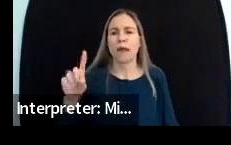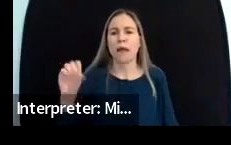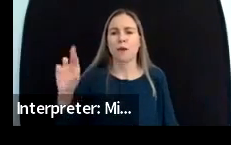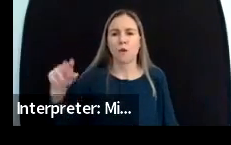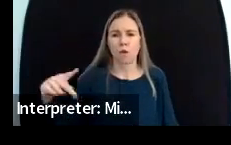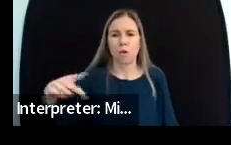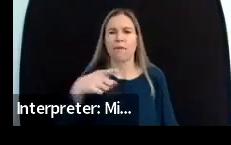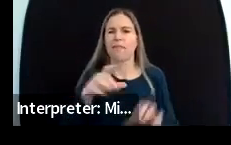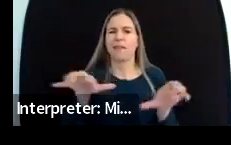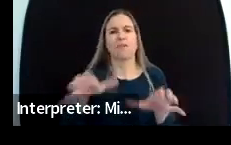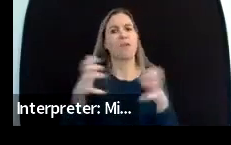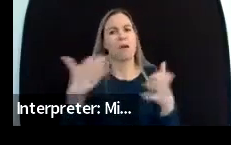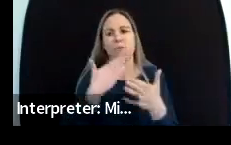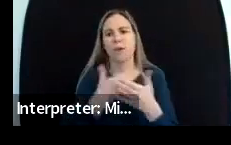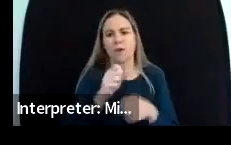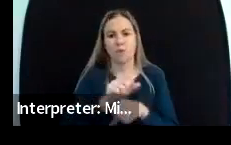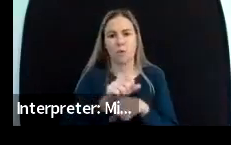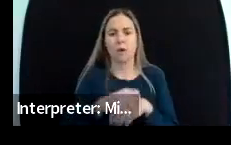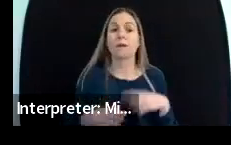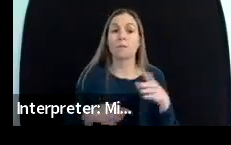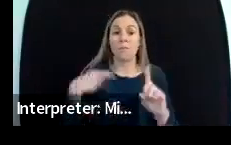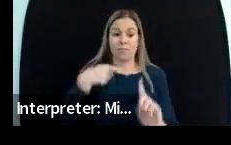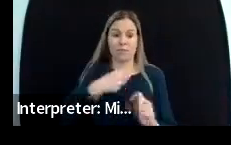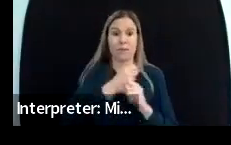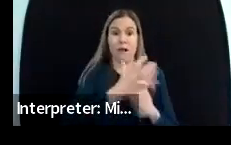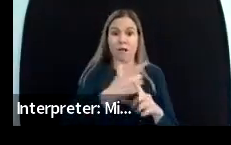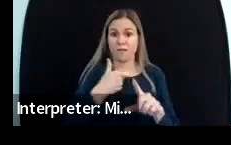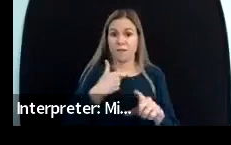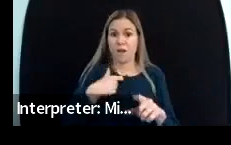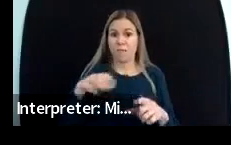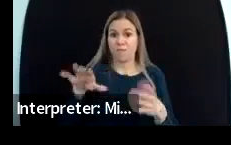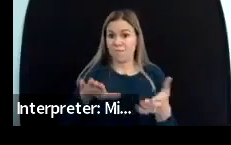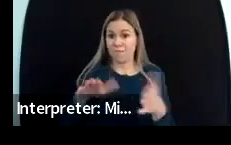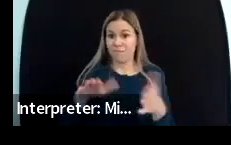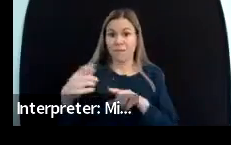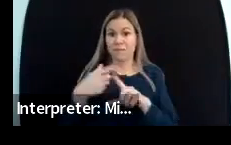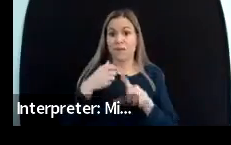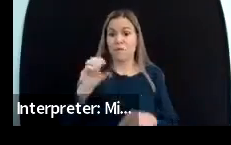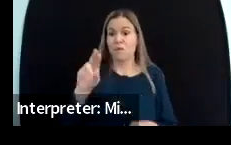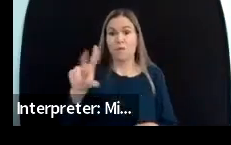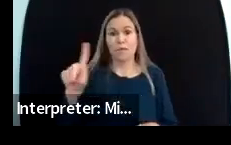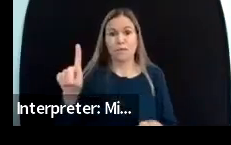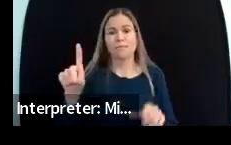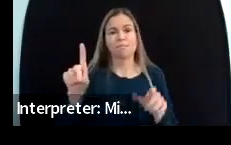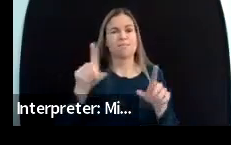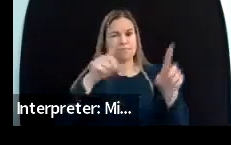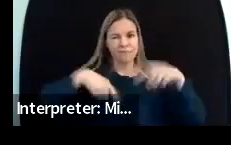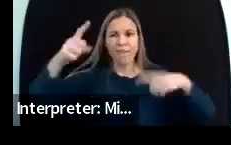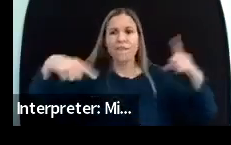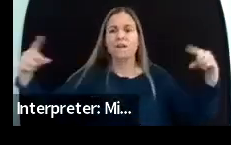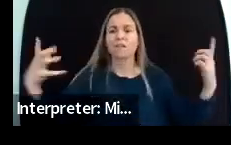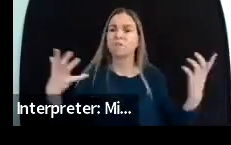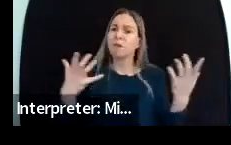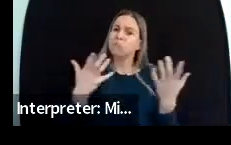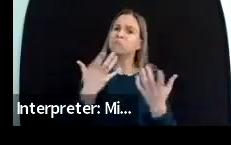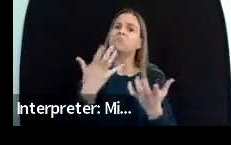It says, the root causes of opioid deaths are diverse across individuals. However, they share some common